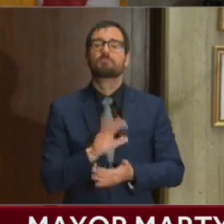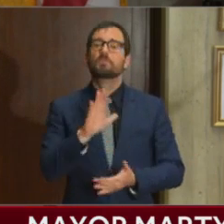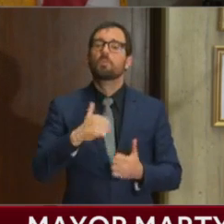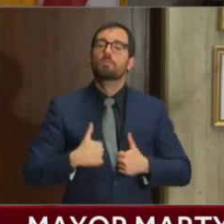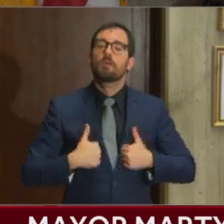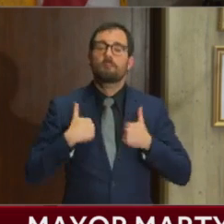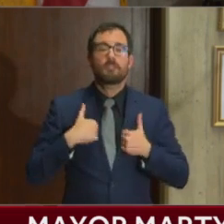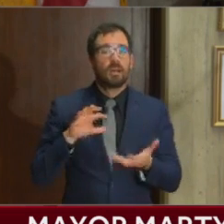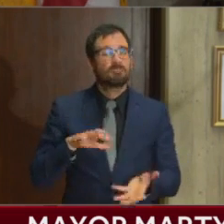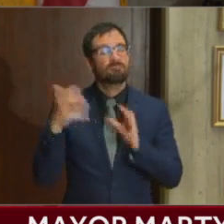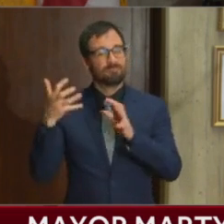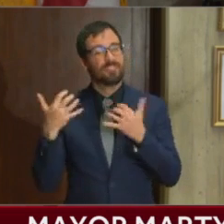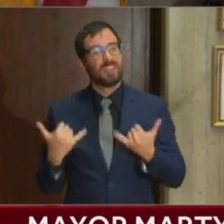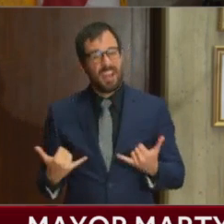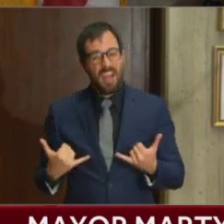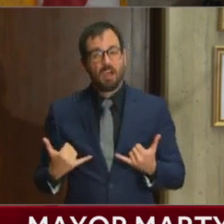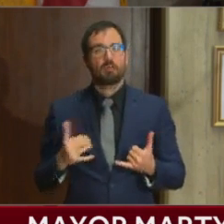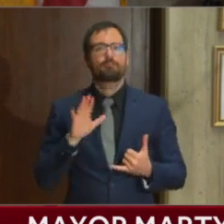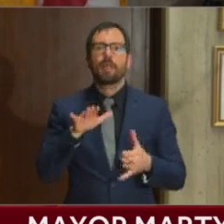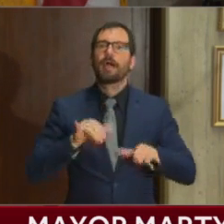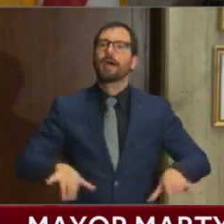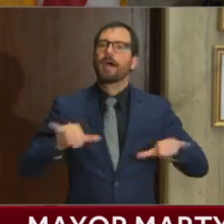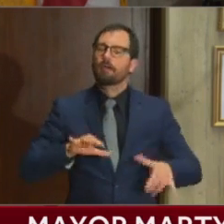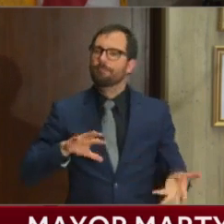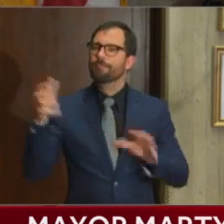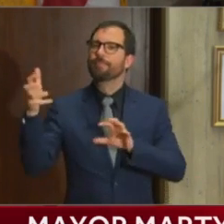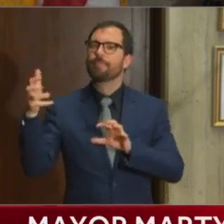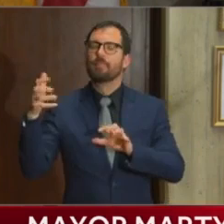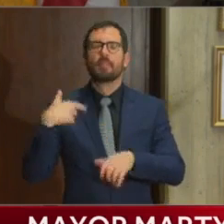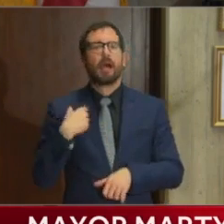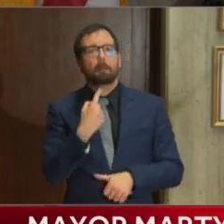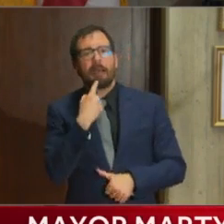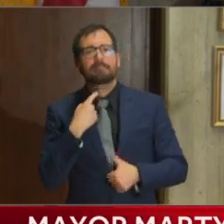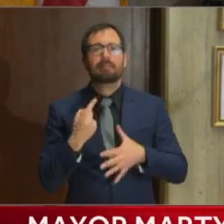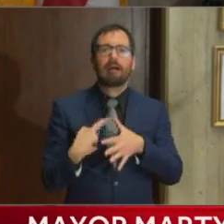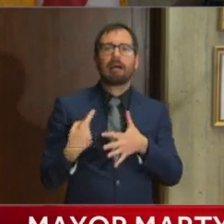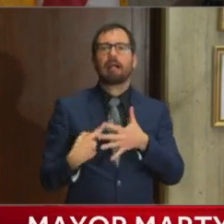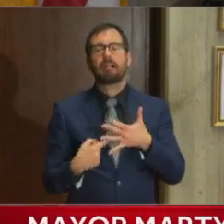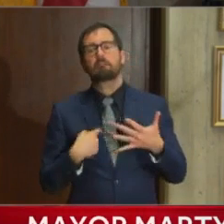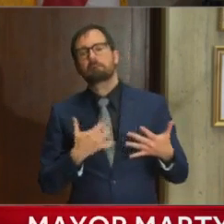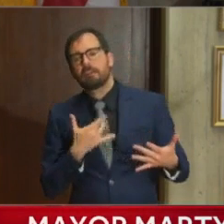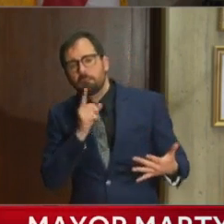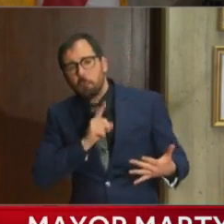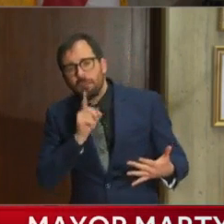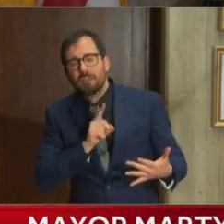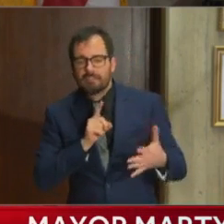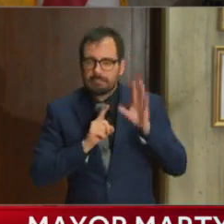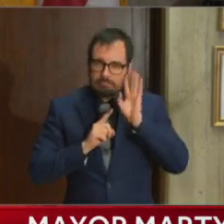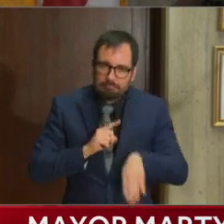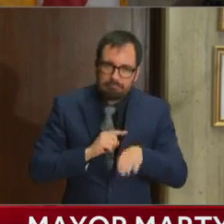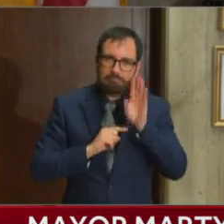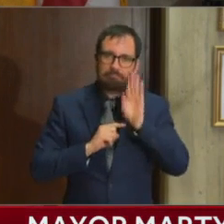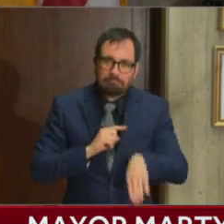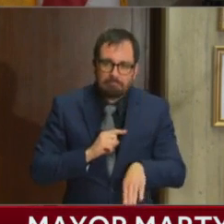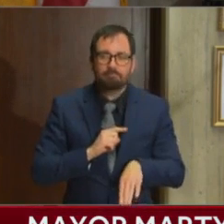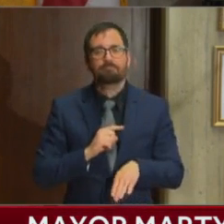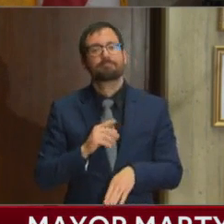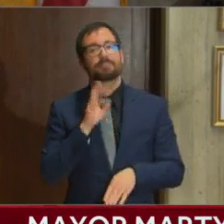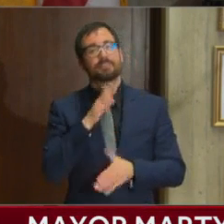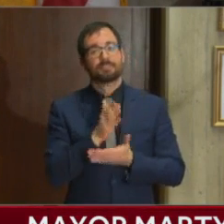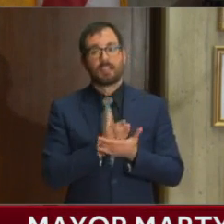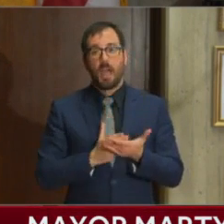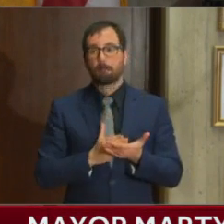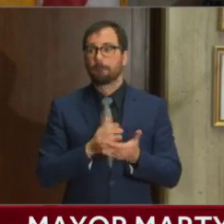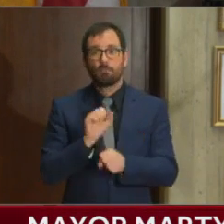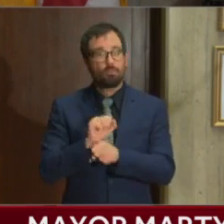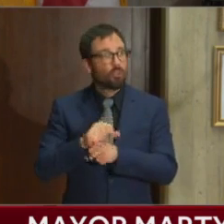people and feeling lonely. Some working people are losing paychecks, worried about bills, and struggling with childcare. And